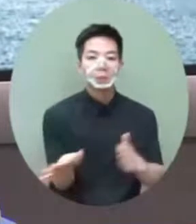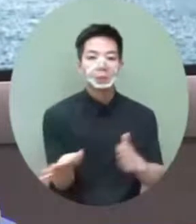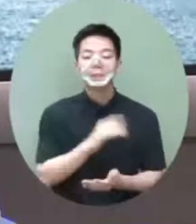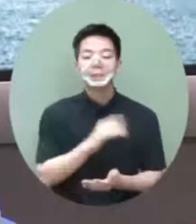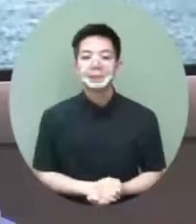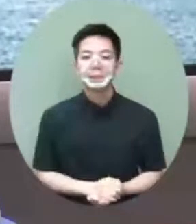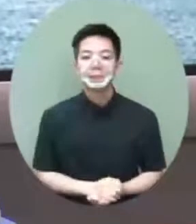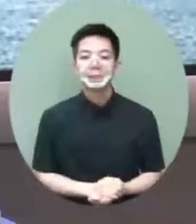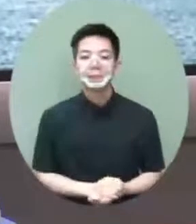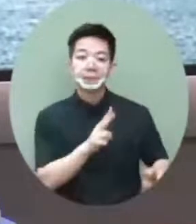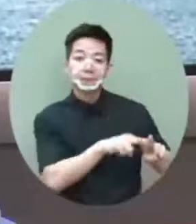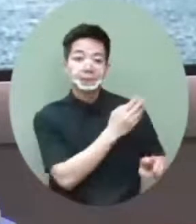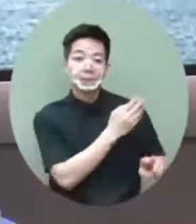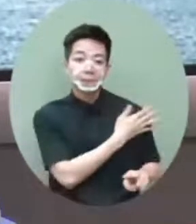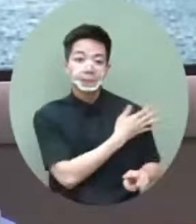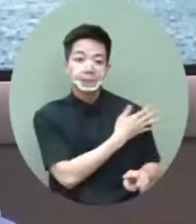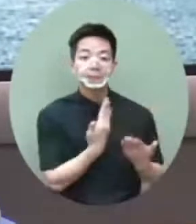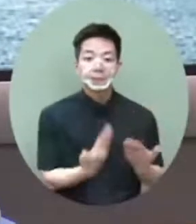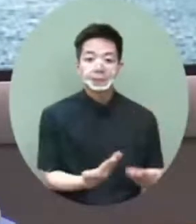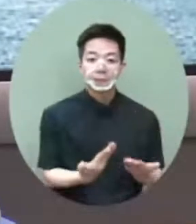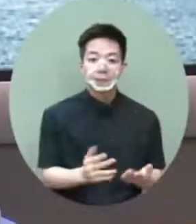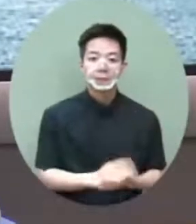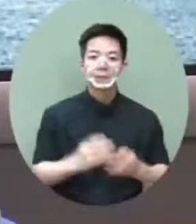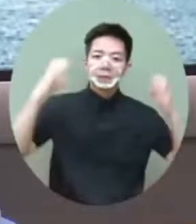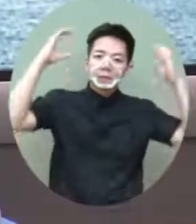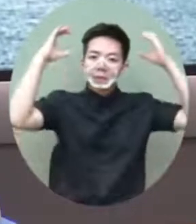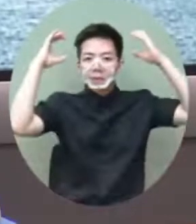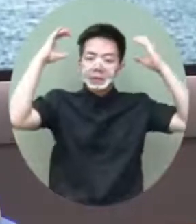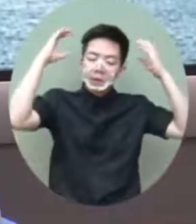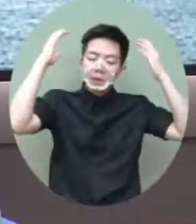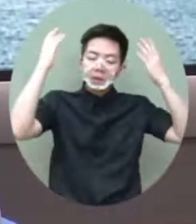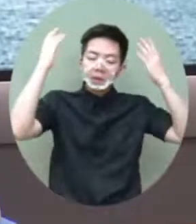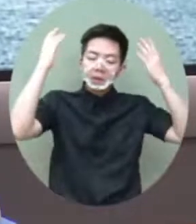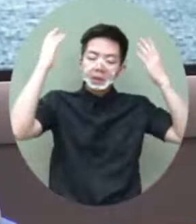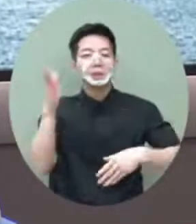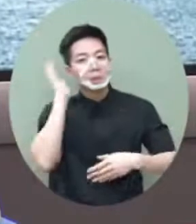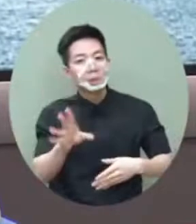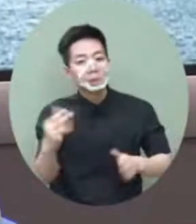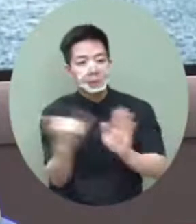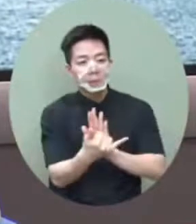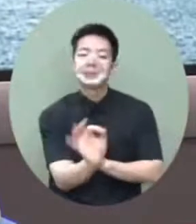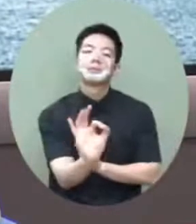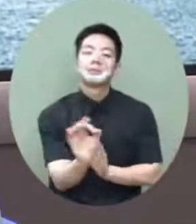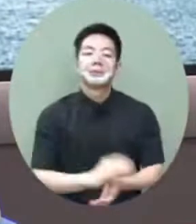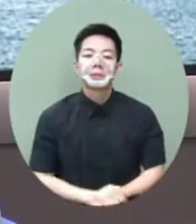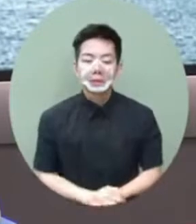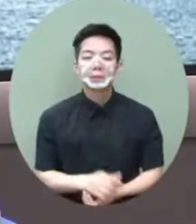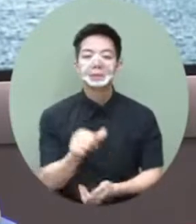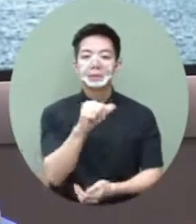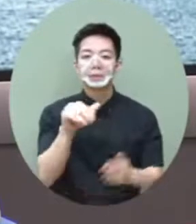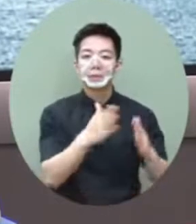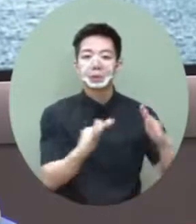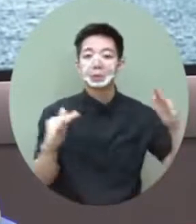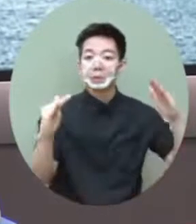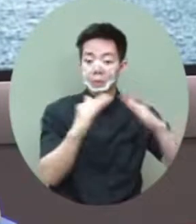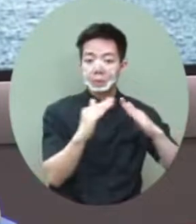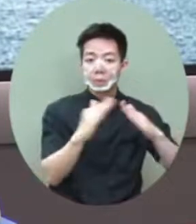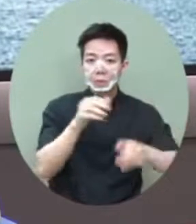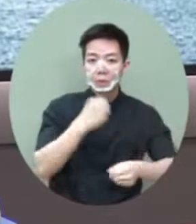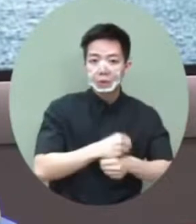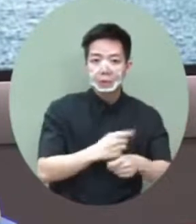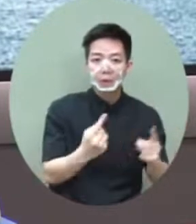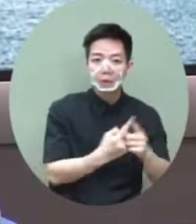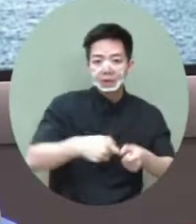We also arrange accommodation and transportation for them. The team currently is not staying at the Disney